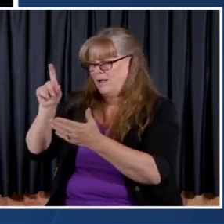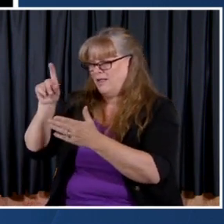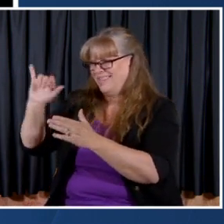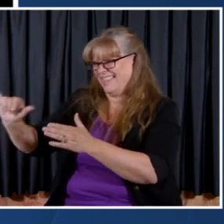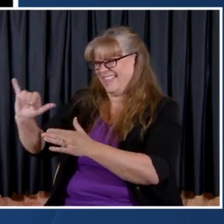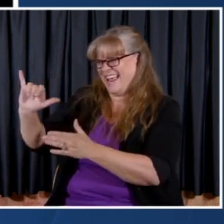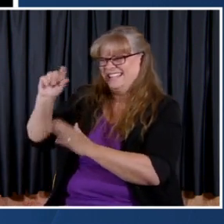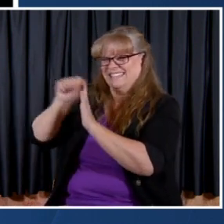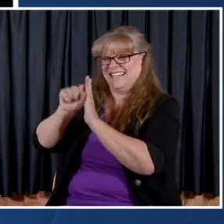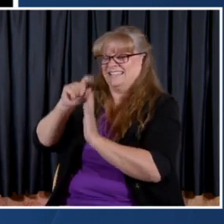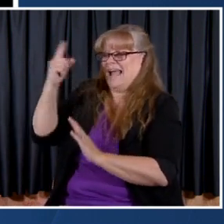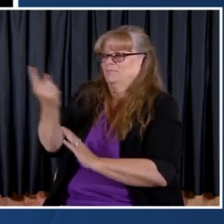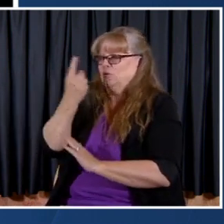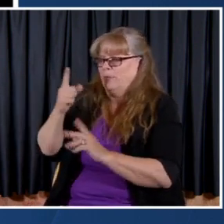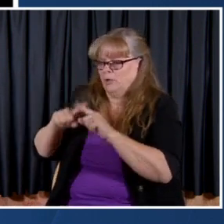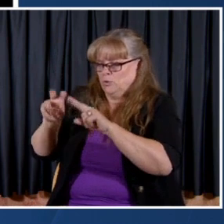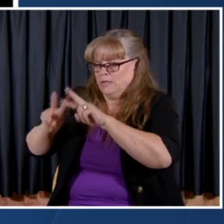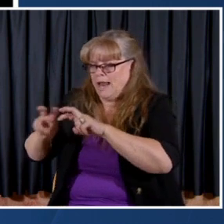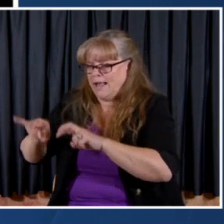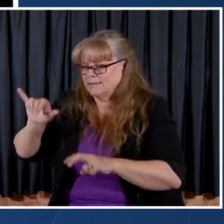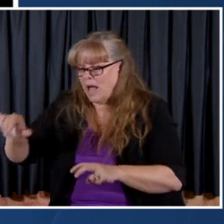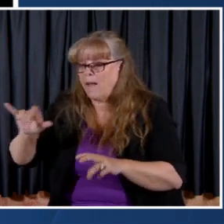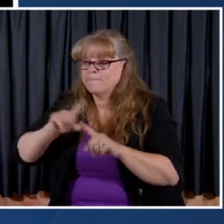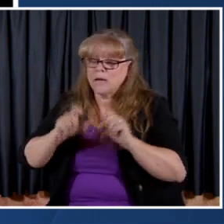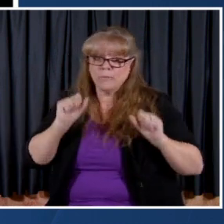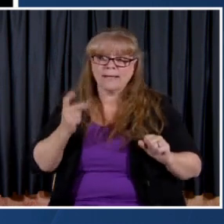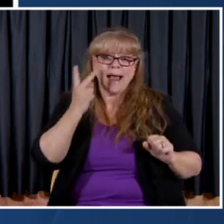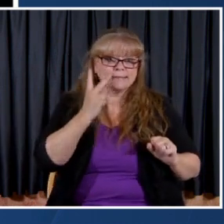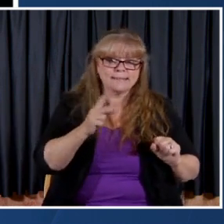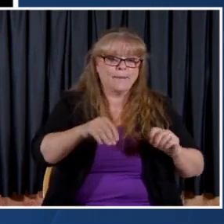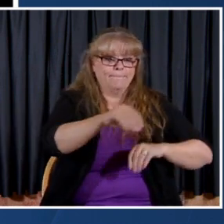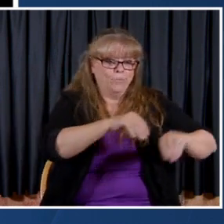6 feet apart where they can and wearing masks when they're in public.